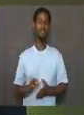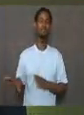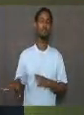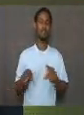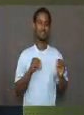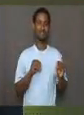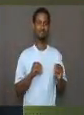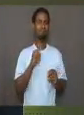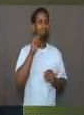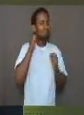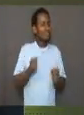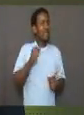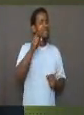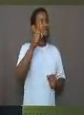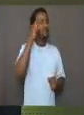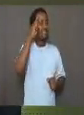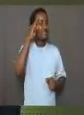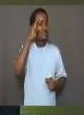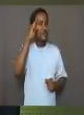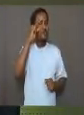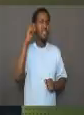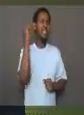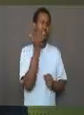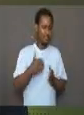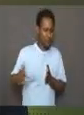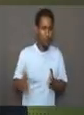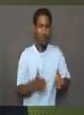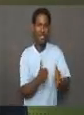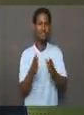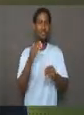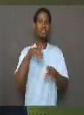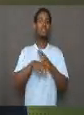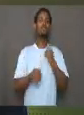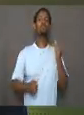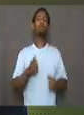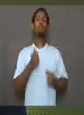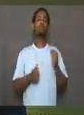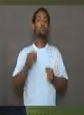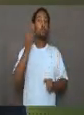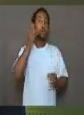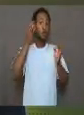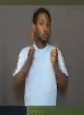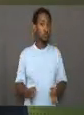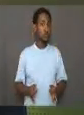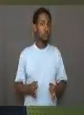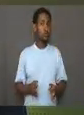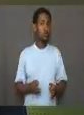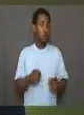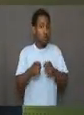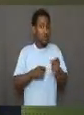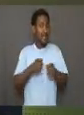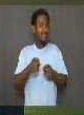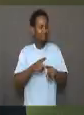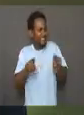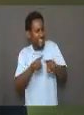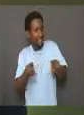Students, can you think of any ways in which courts might operate differently